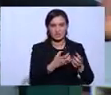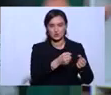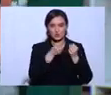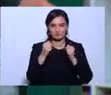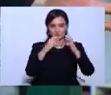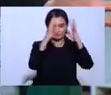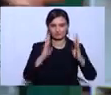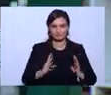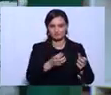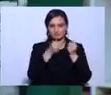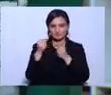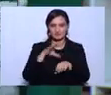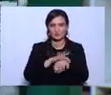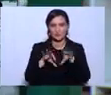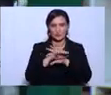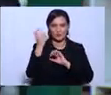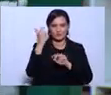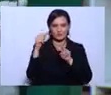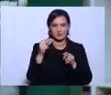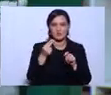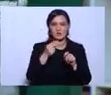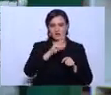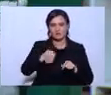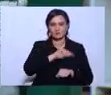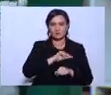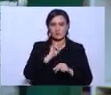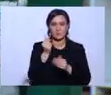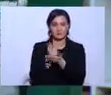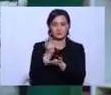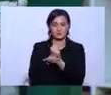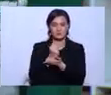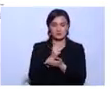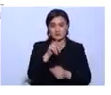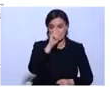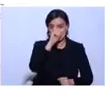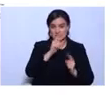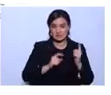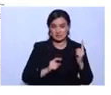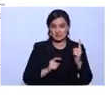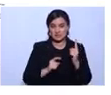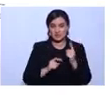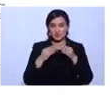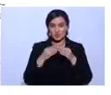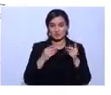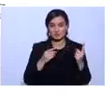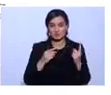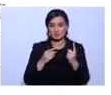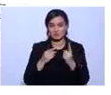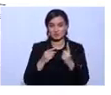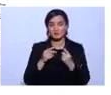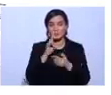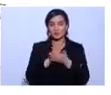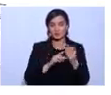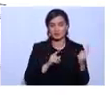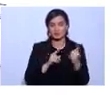their owners, and they will get a money reward. So the two white men come to the ship and tell it to the raft and